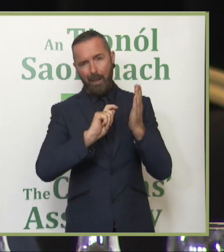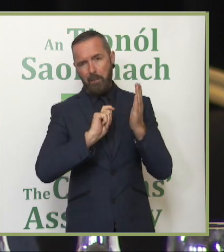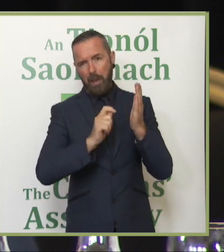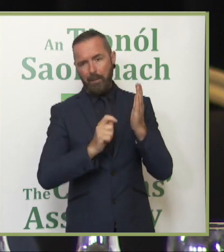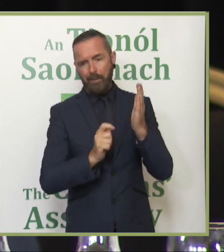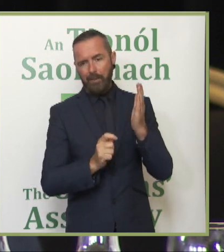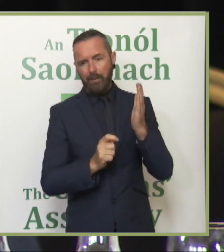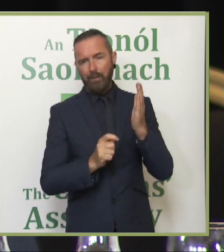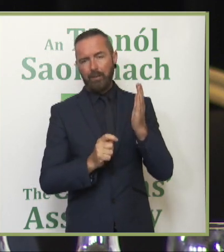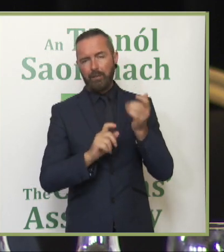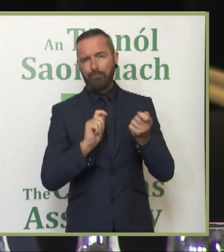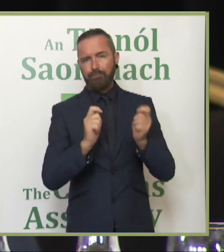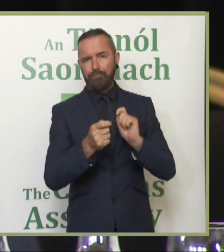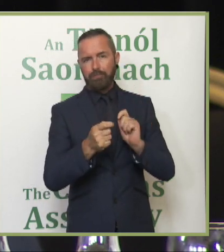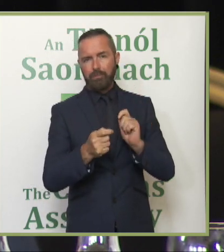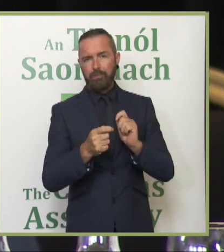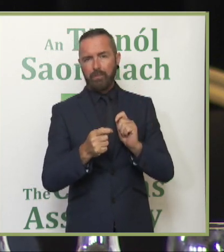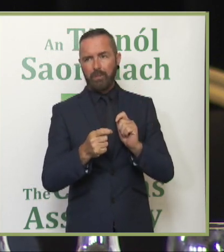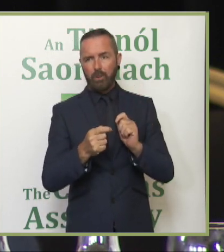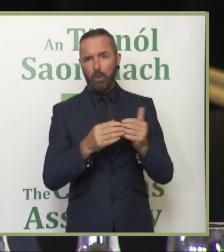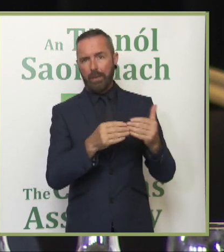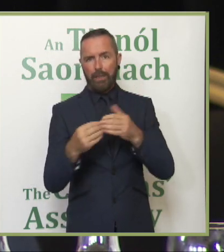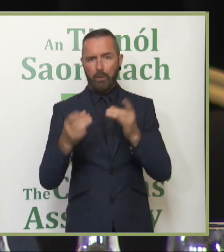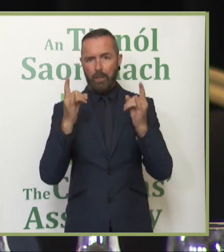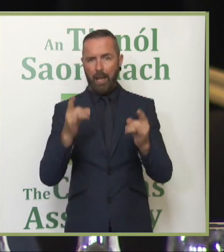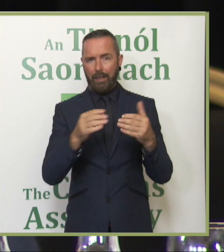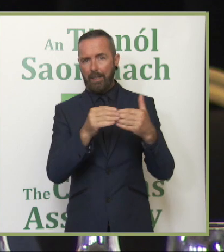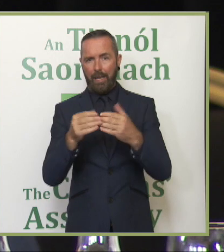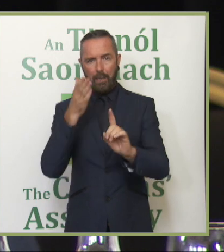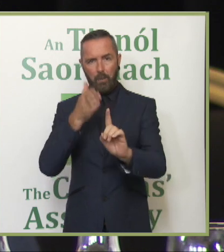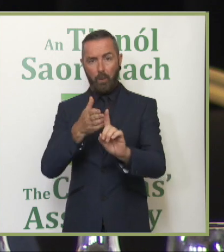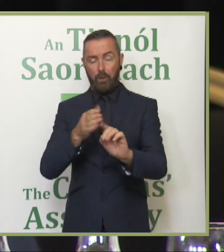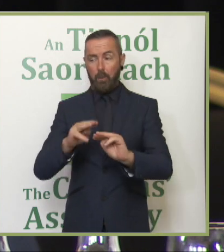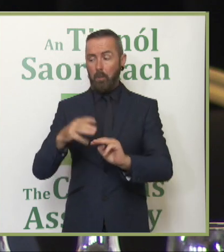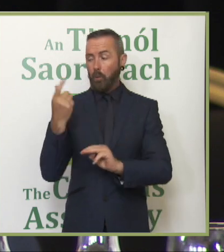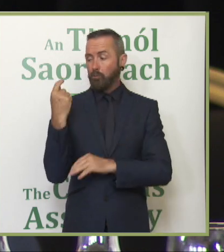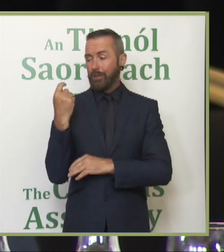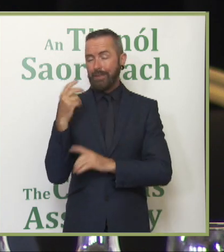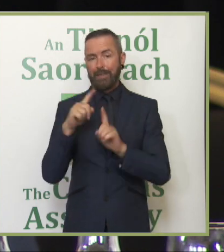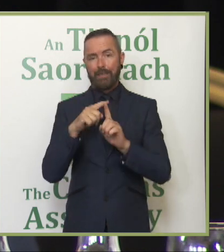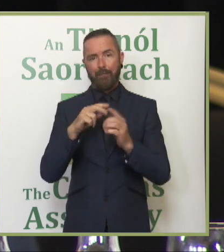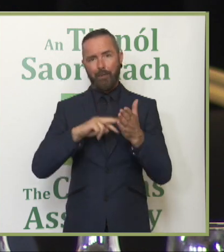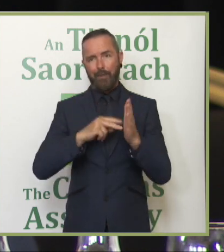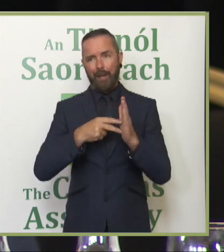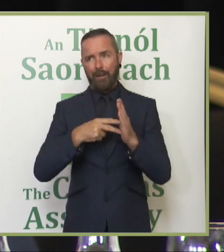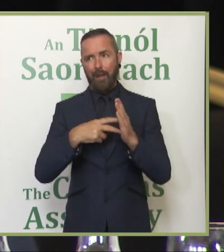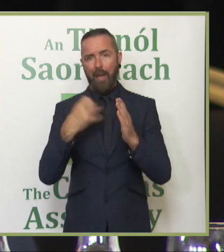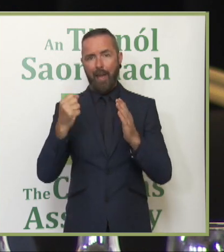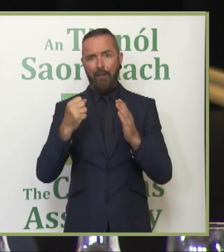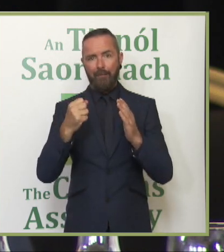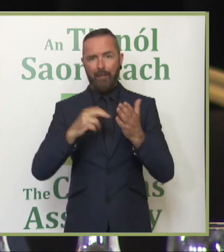health diversion approach. So in the more recent months, we've taken a different tack. We're devising a scheme, and we have